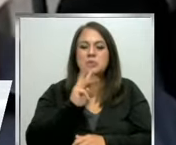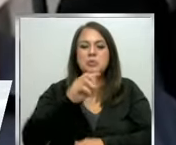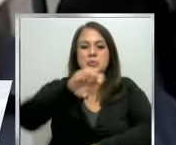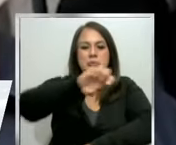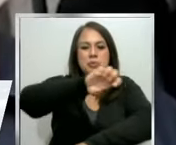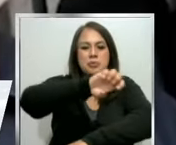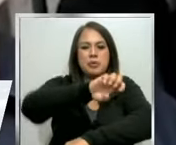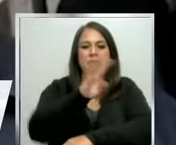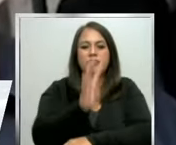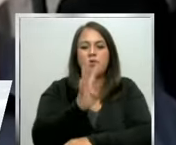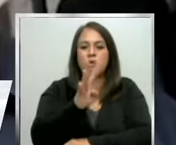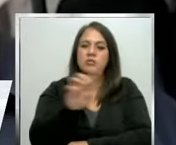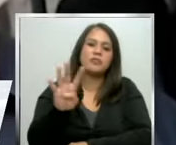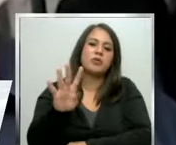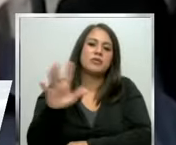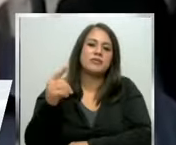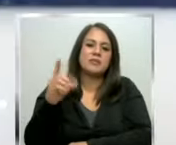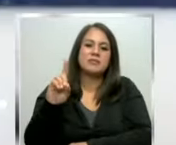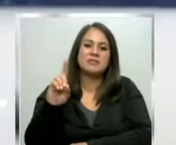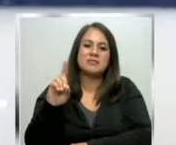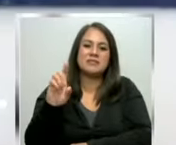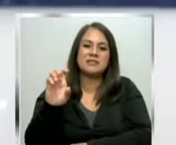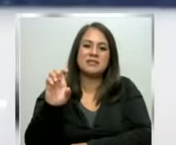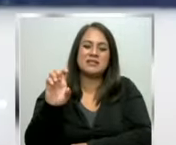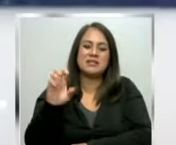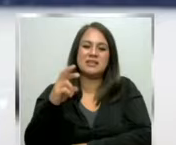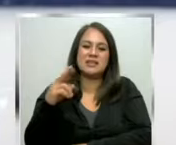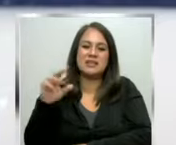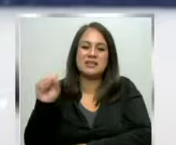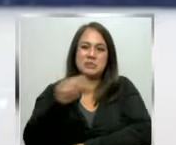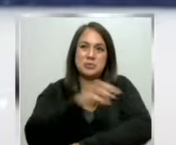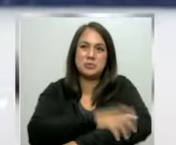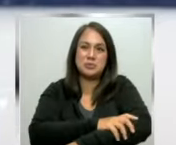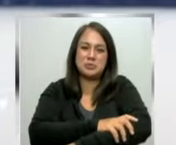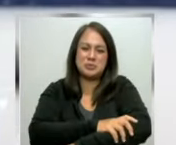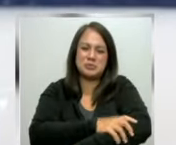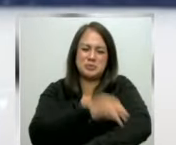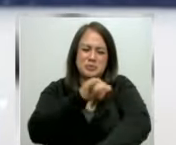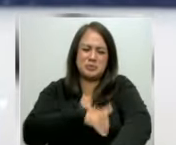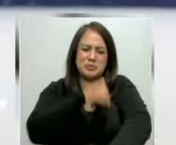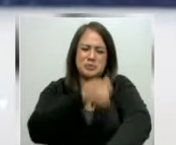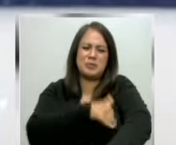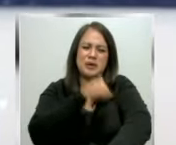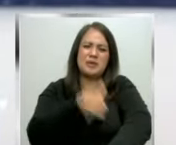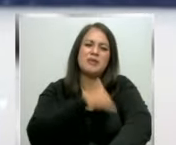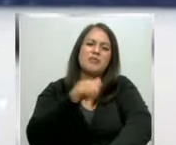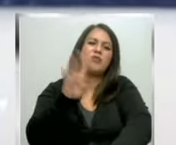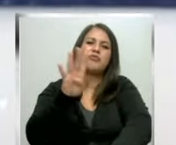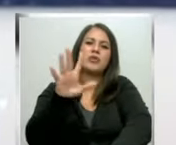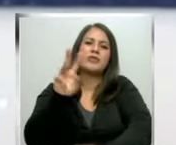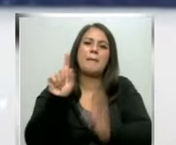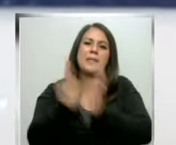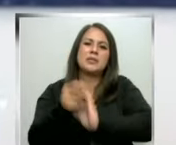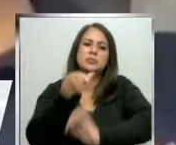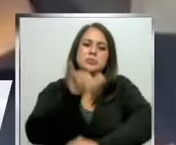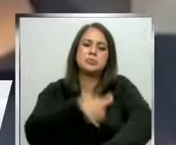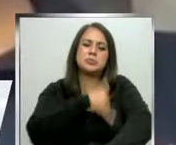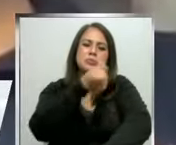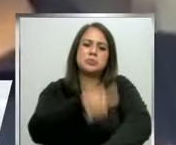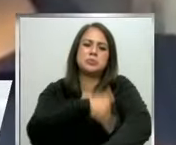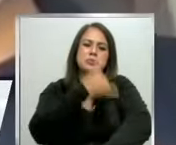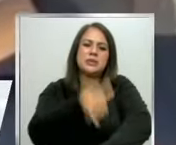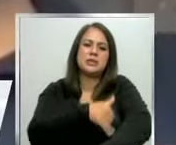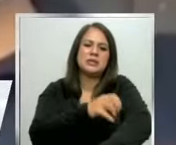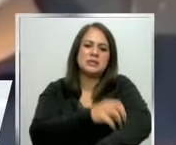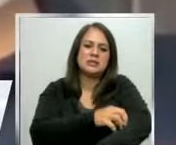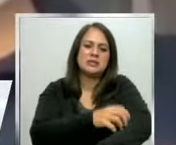degrees Celsius for 45 minutes. As hot as you could stand for a nice 45 minutes. That will inactivate the venom. And what